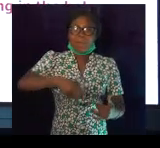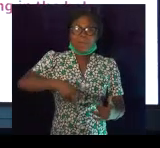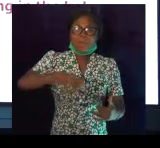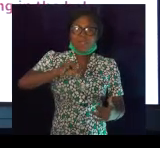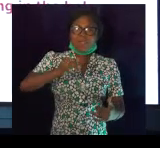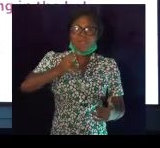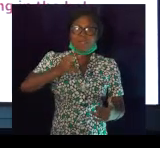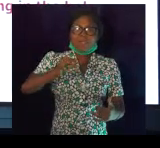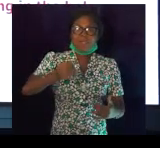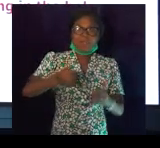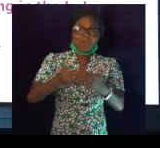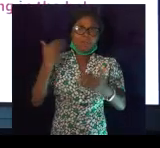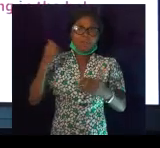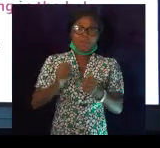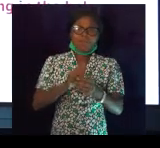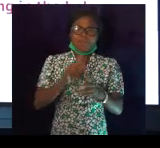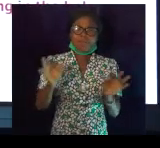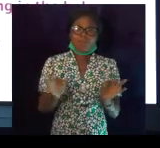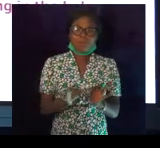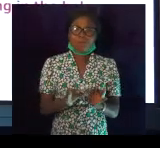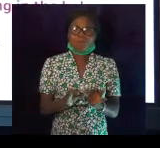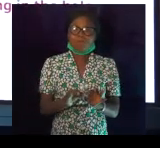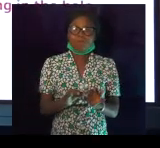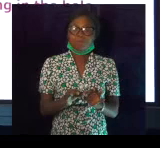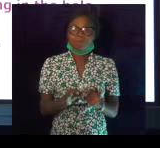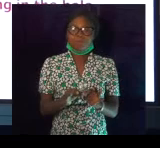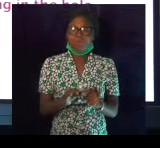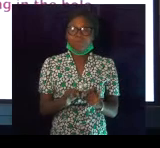into two separate sentences.